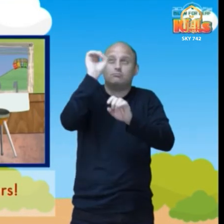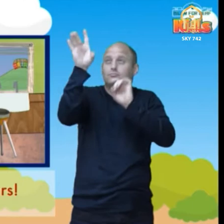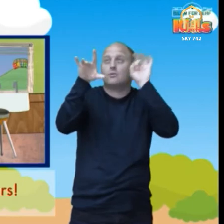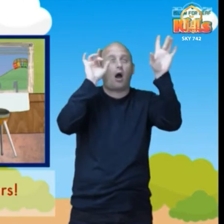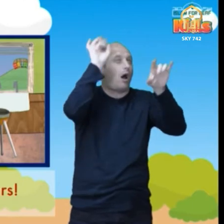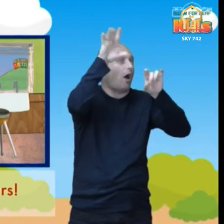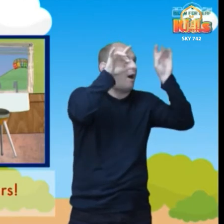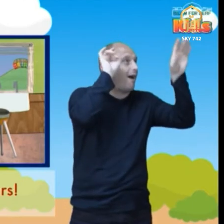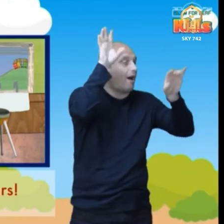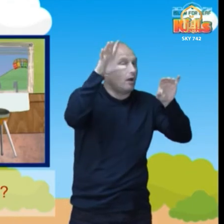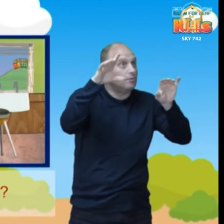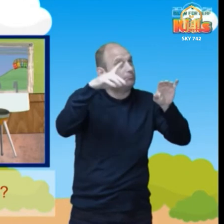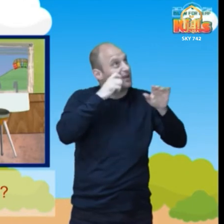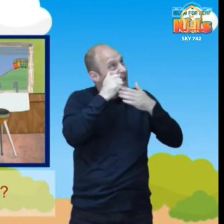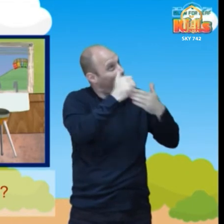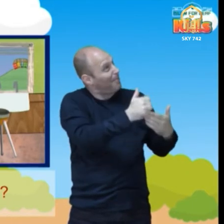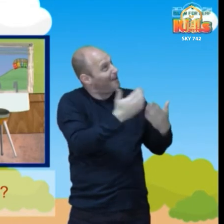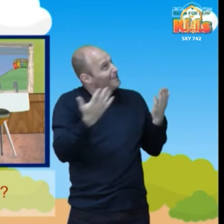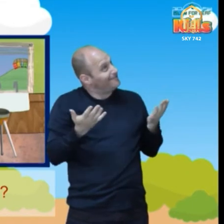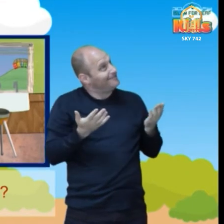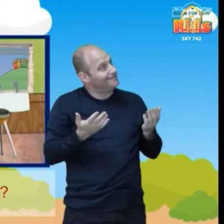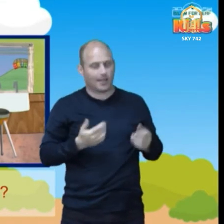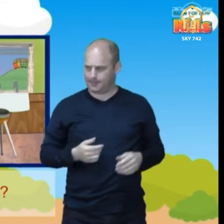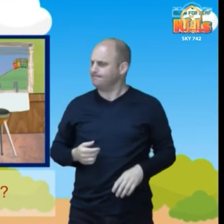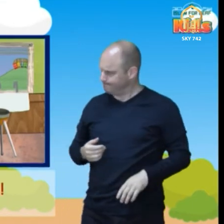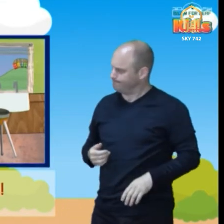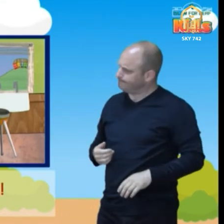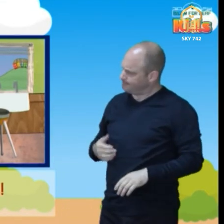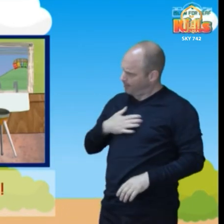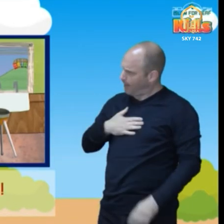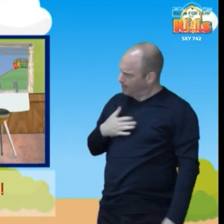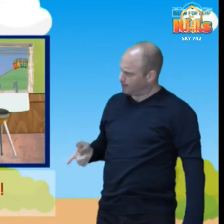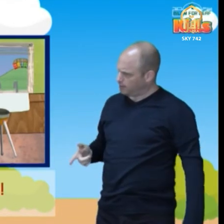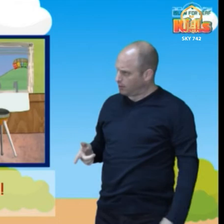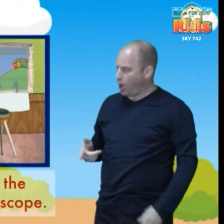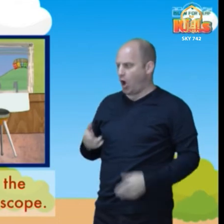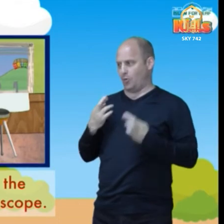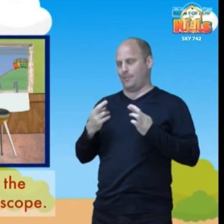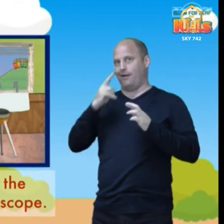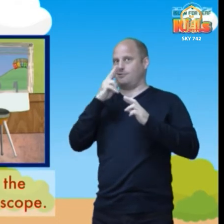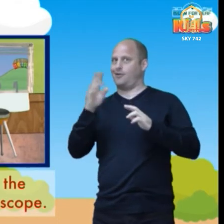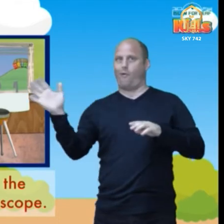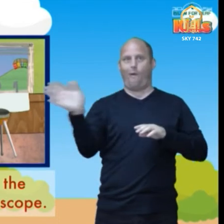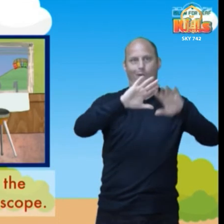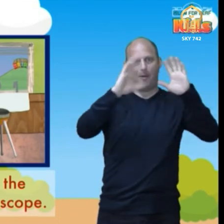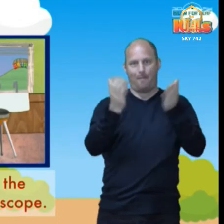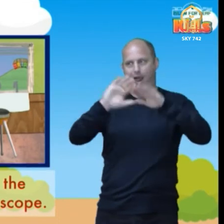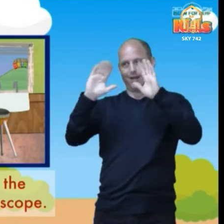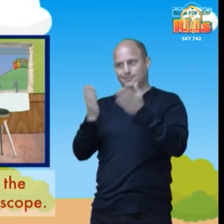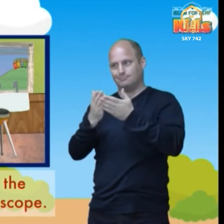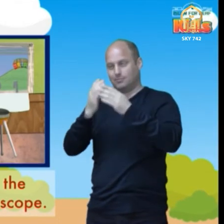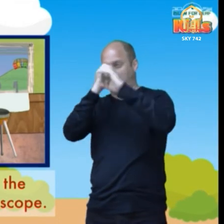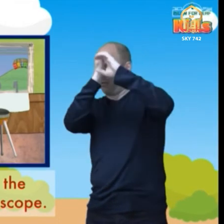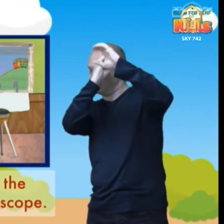and some shiny stars. Could I help, please? If you'd like to, sis. I'm hoping to see all the planets through